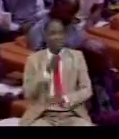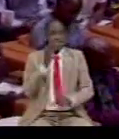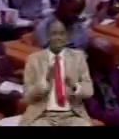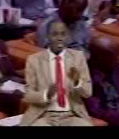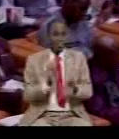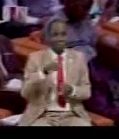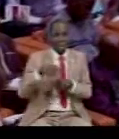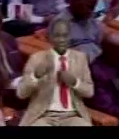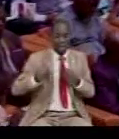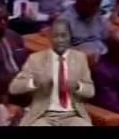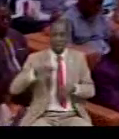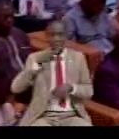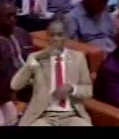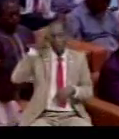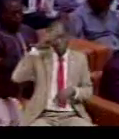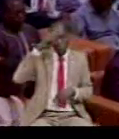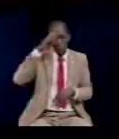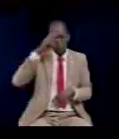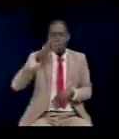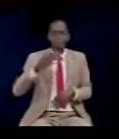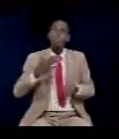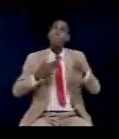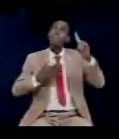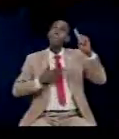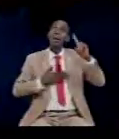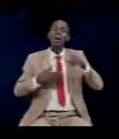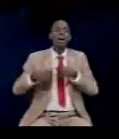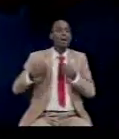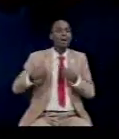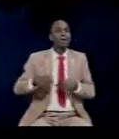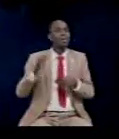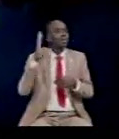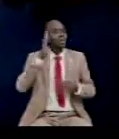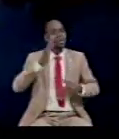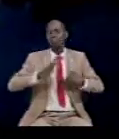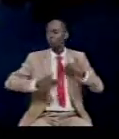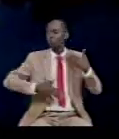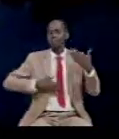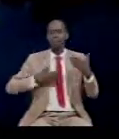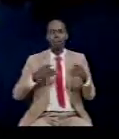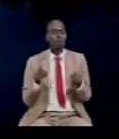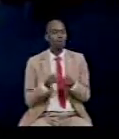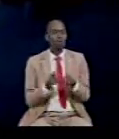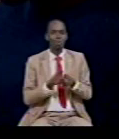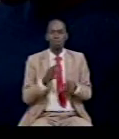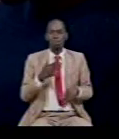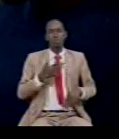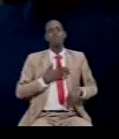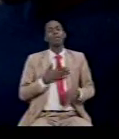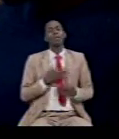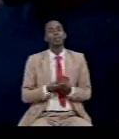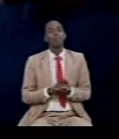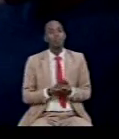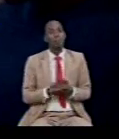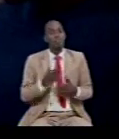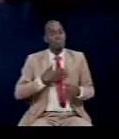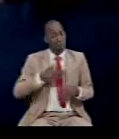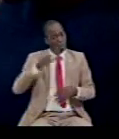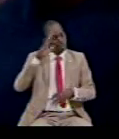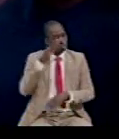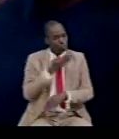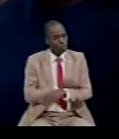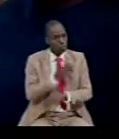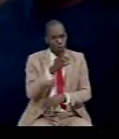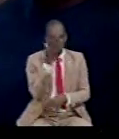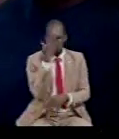my heart shall rejoice, even mine. My son, you know what's